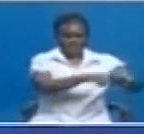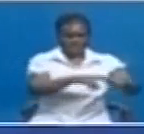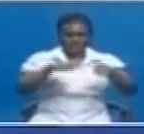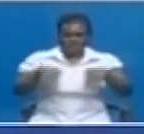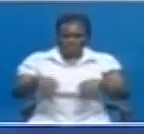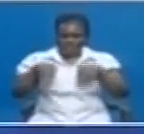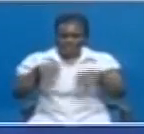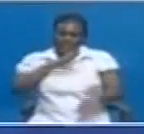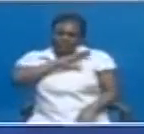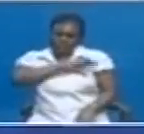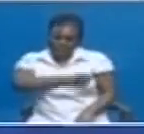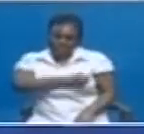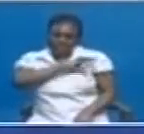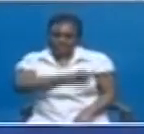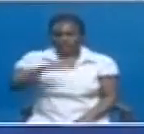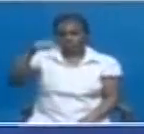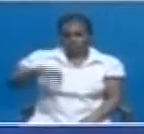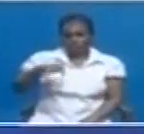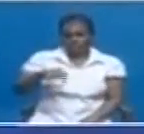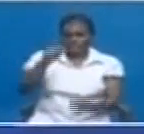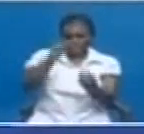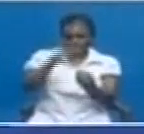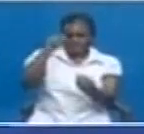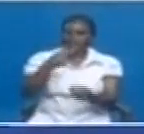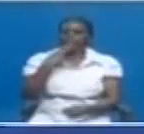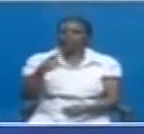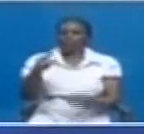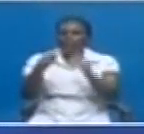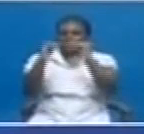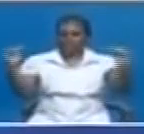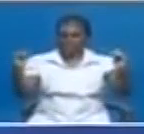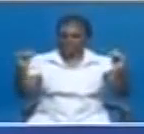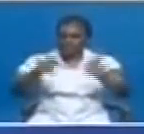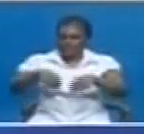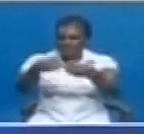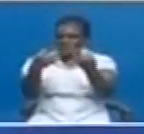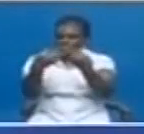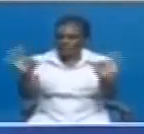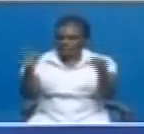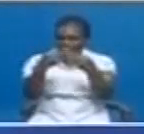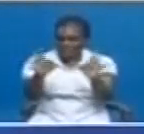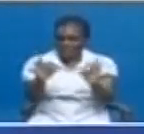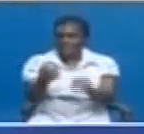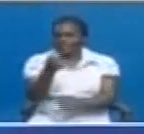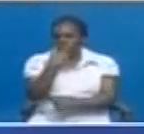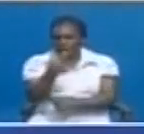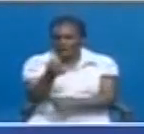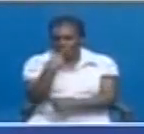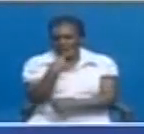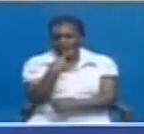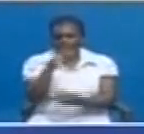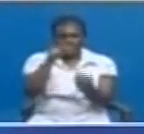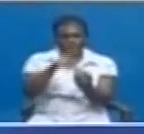patiently for their turn. Today, they are tested for sugar levels. They are given free glucometer kits for